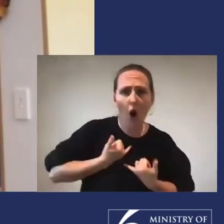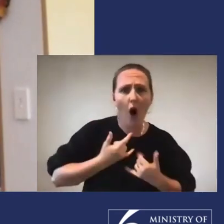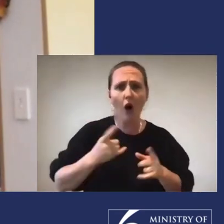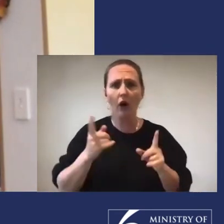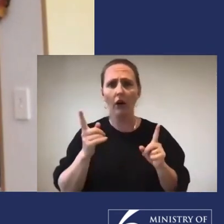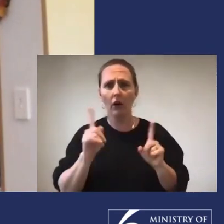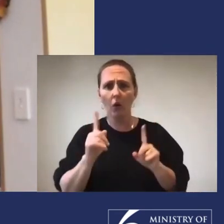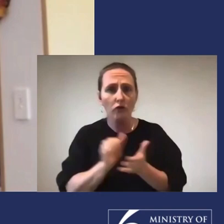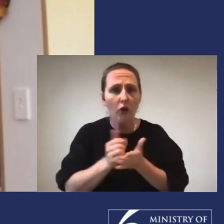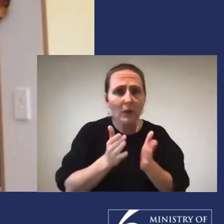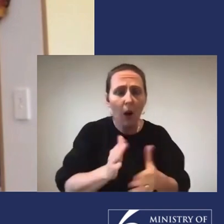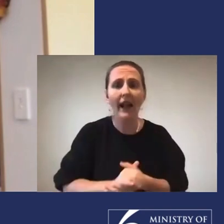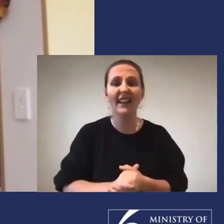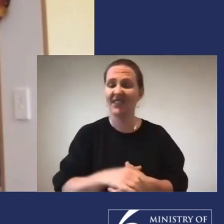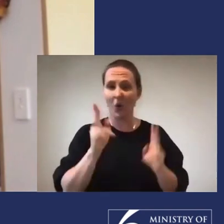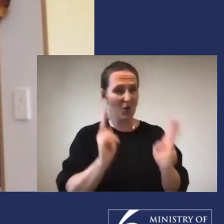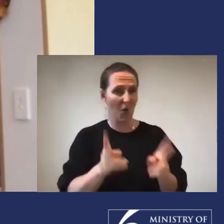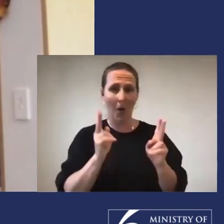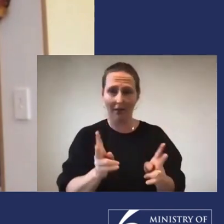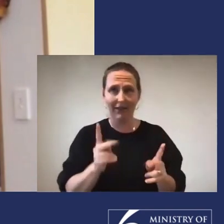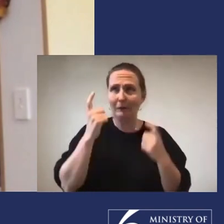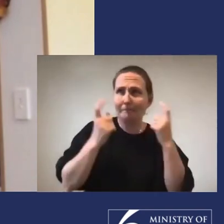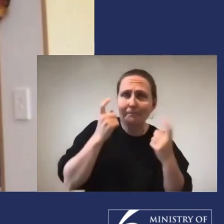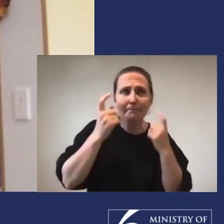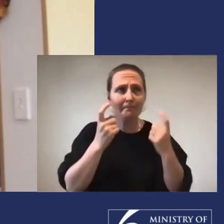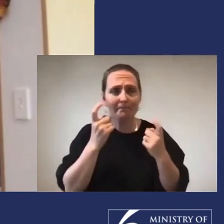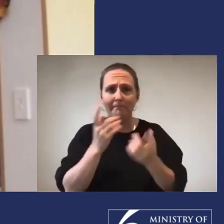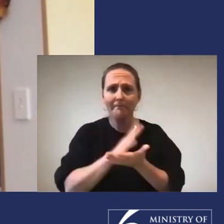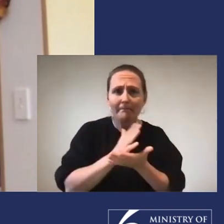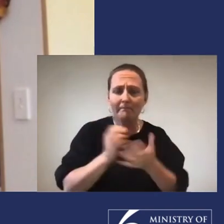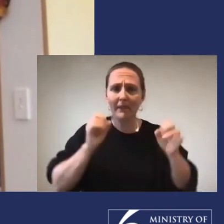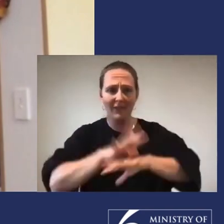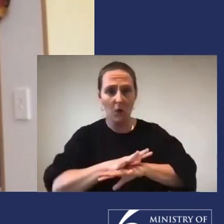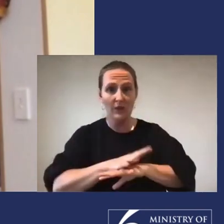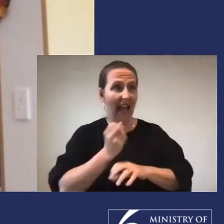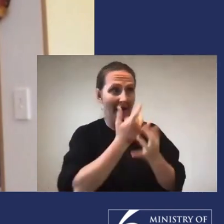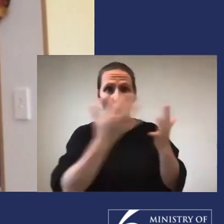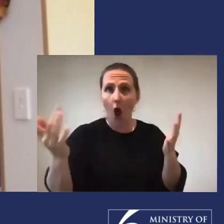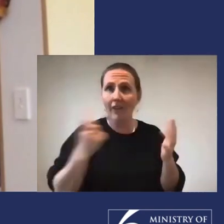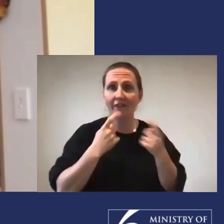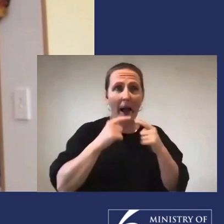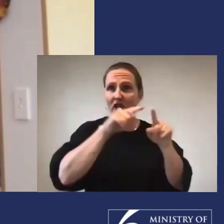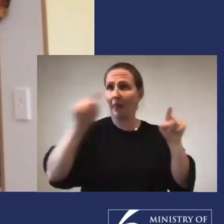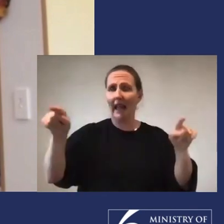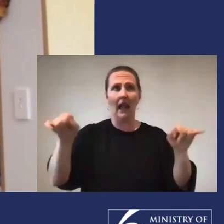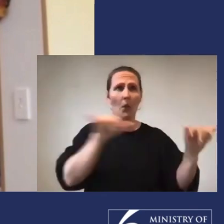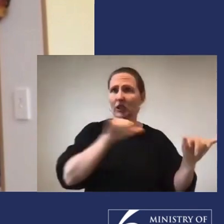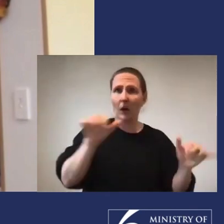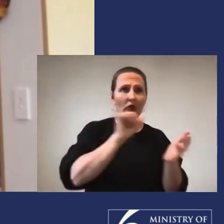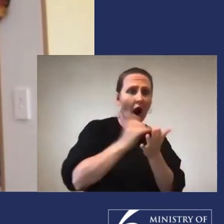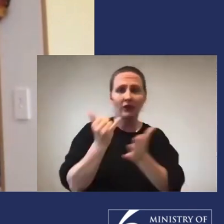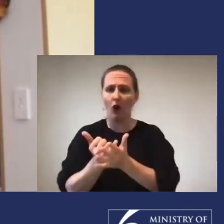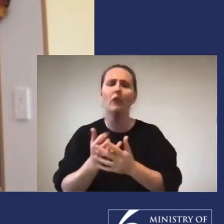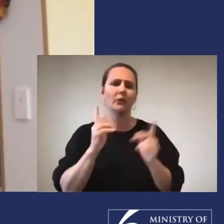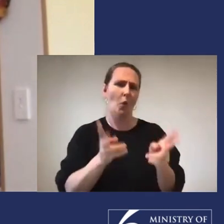have questions and concerns and to be confused given all the information that's out there. But like the day that I found out that there